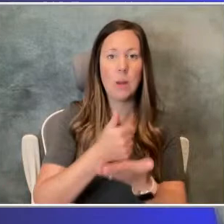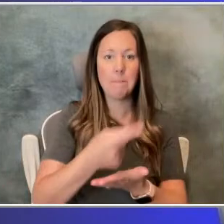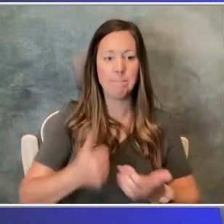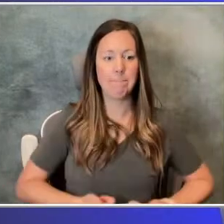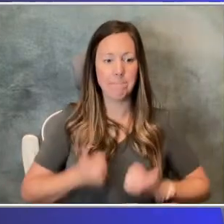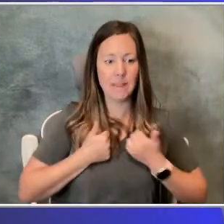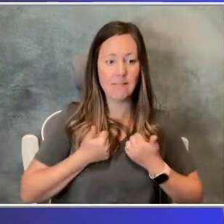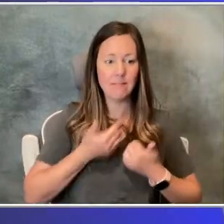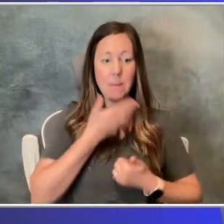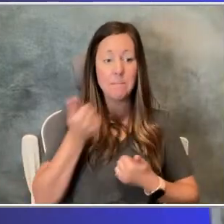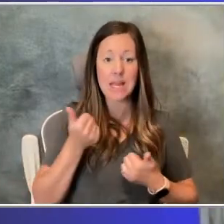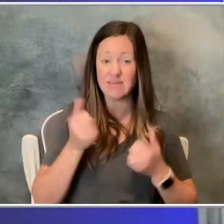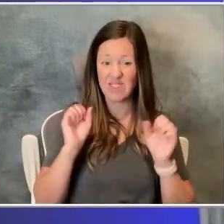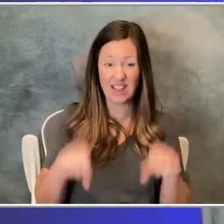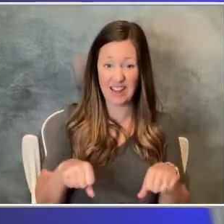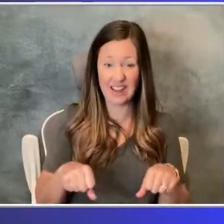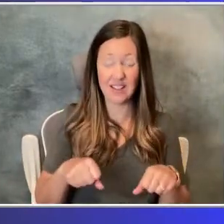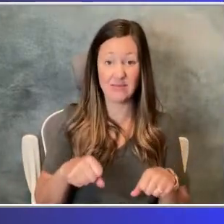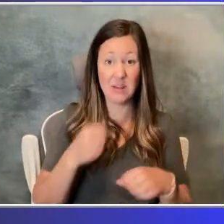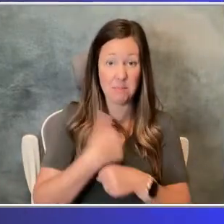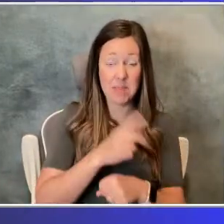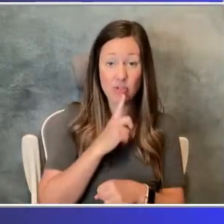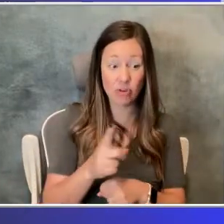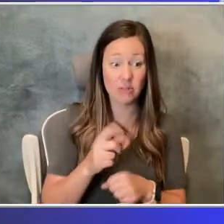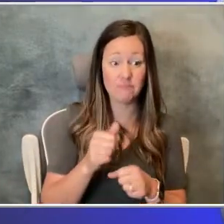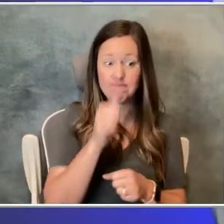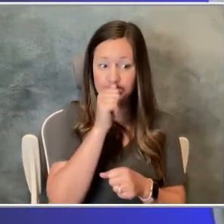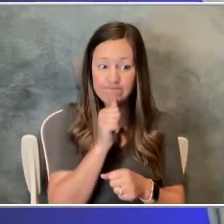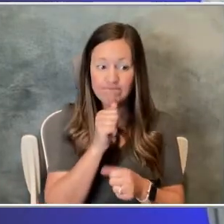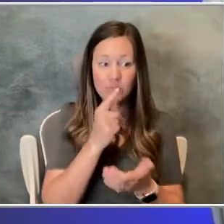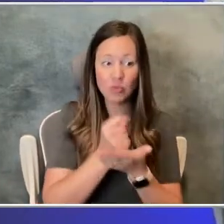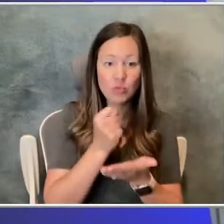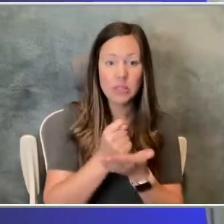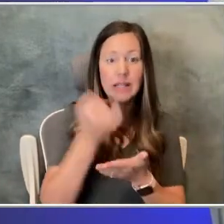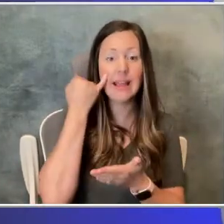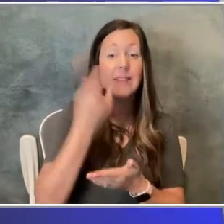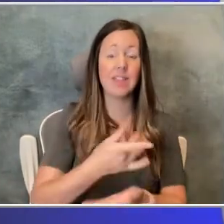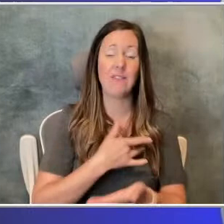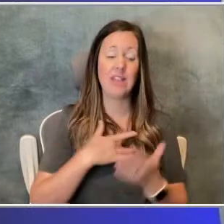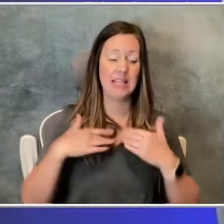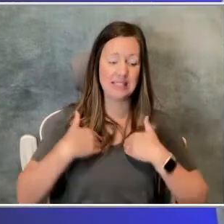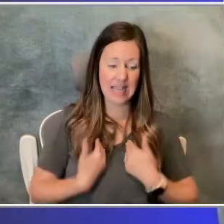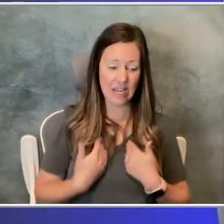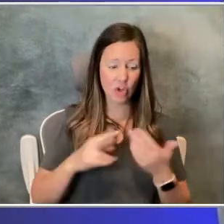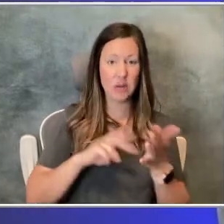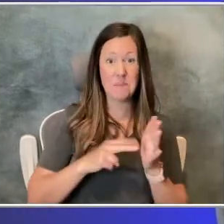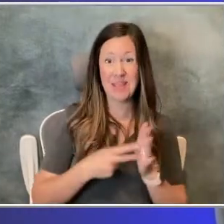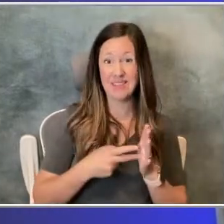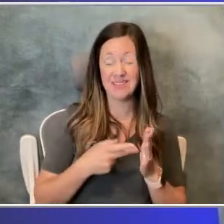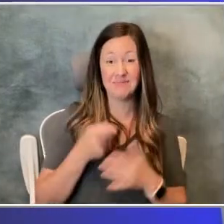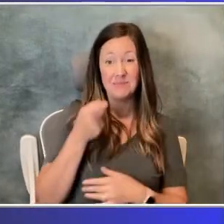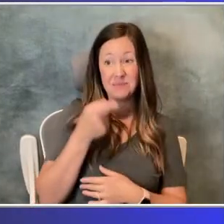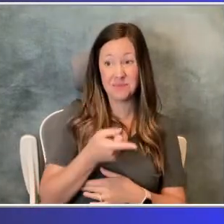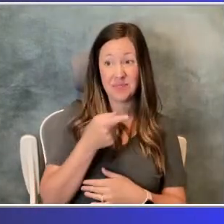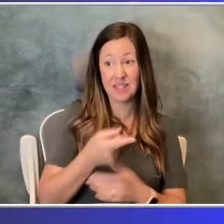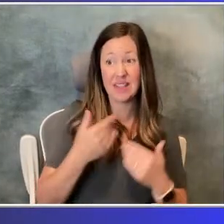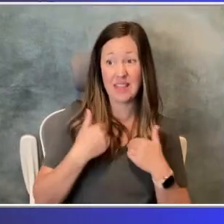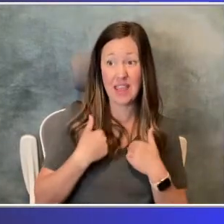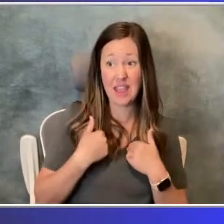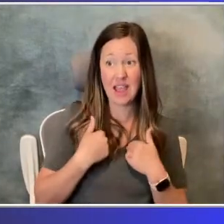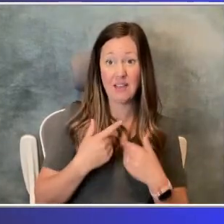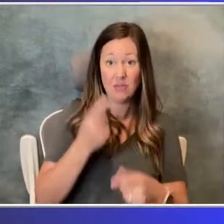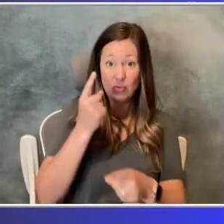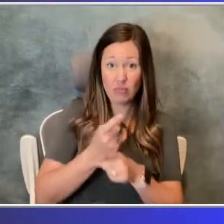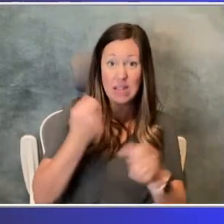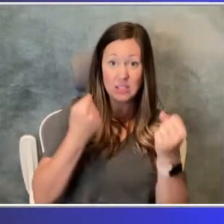sure that they are tolerating the treatment, that if the treatment's giving them fatigue, that they have the right support to